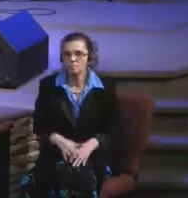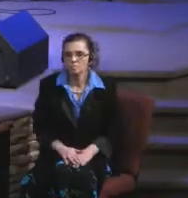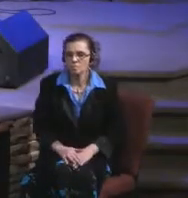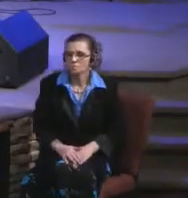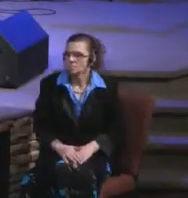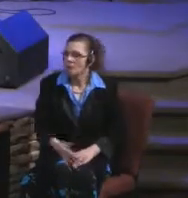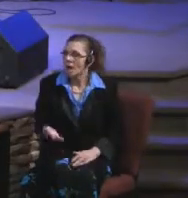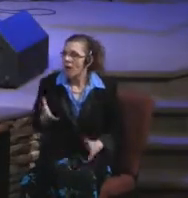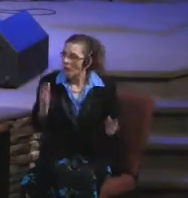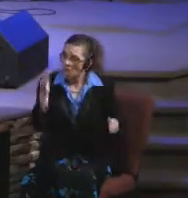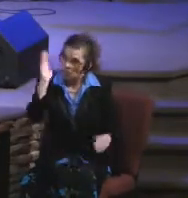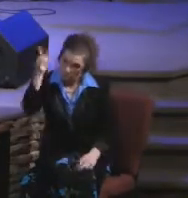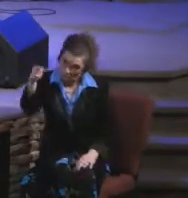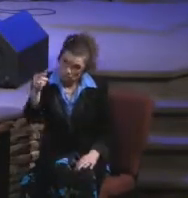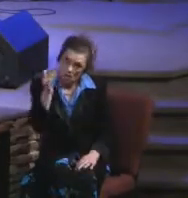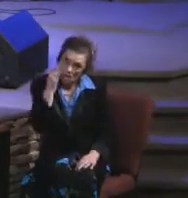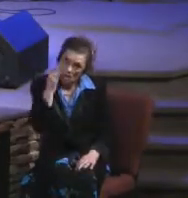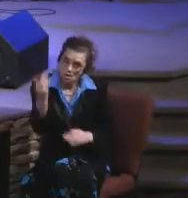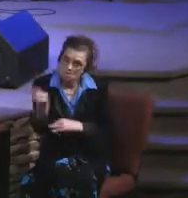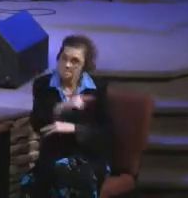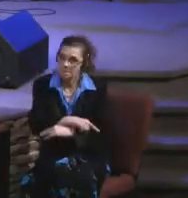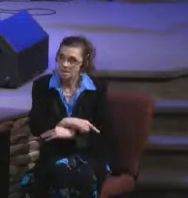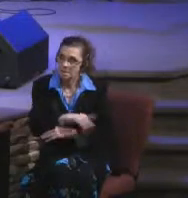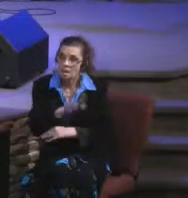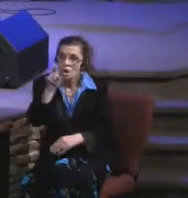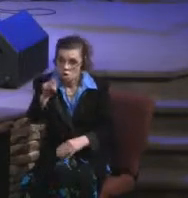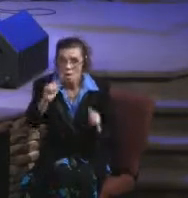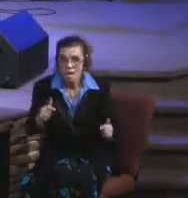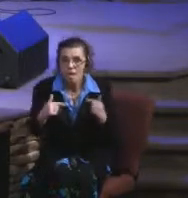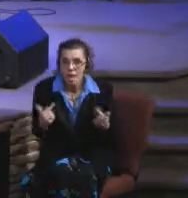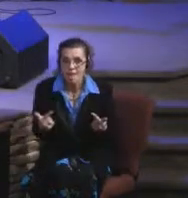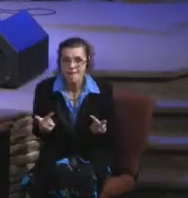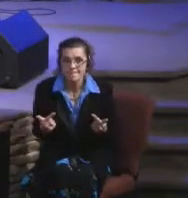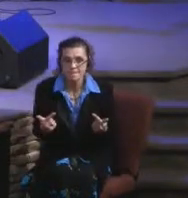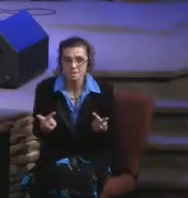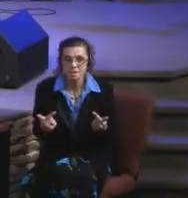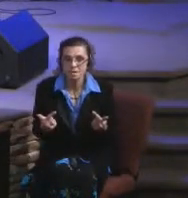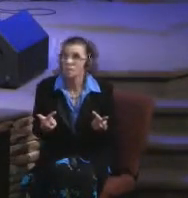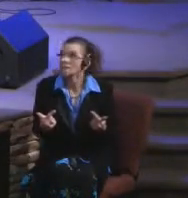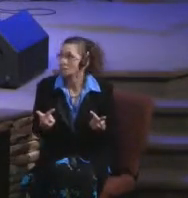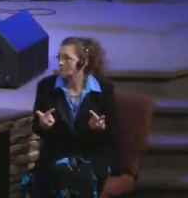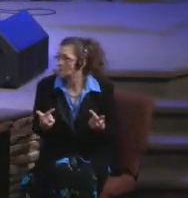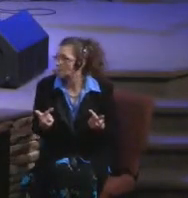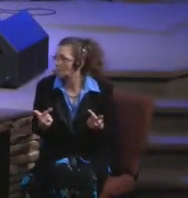And so I want to let you know today, your life,